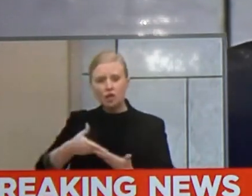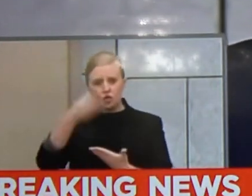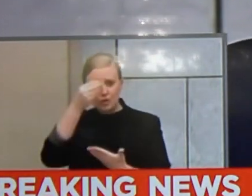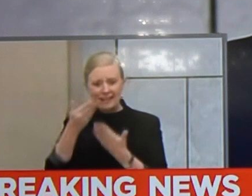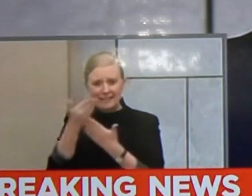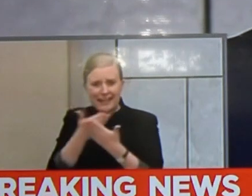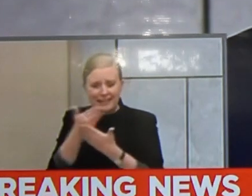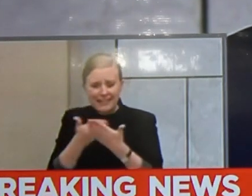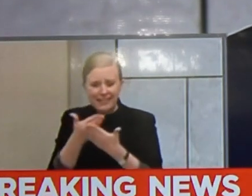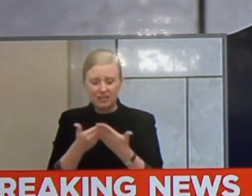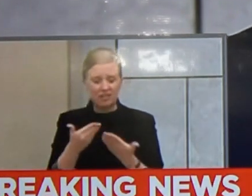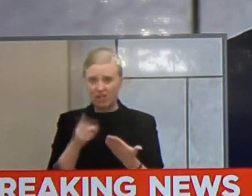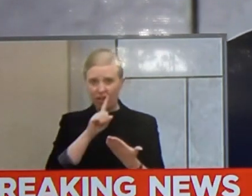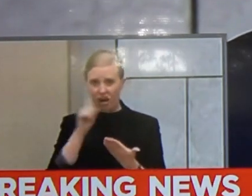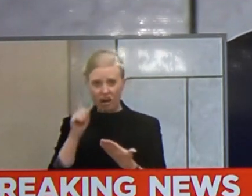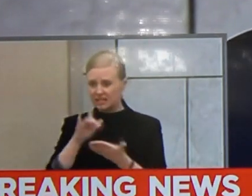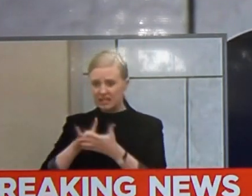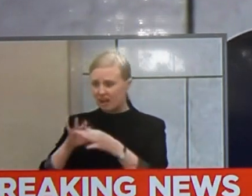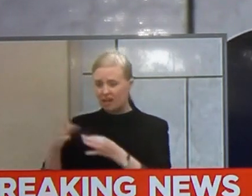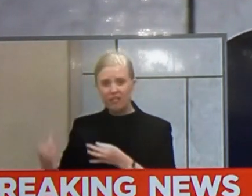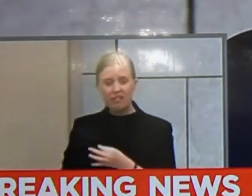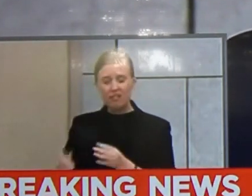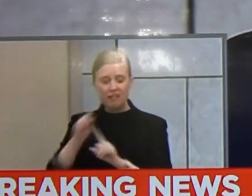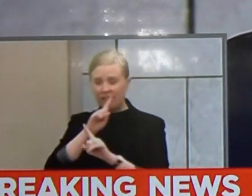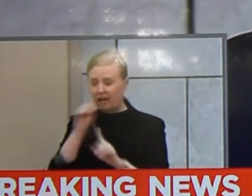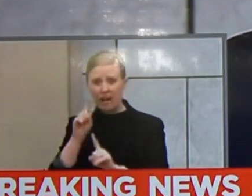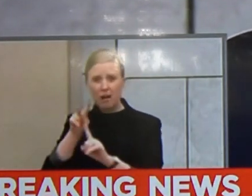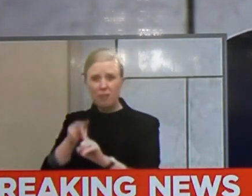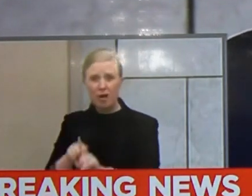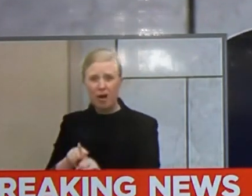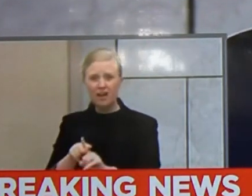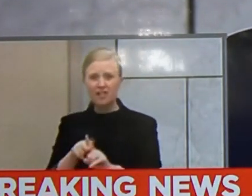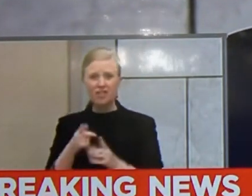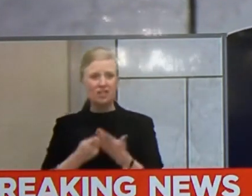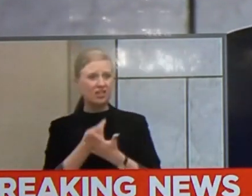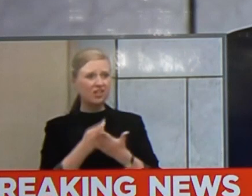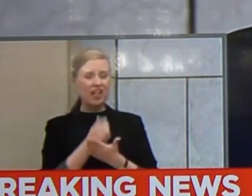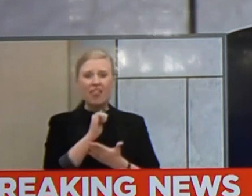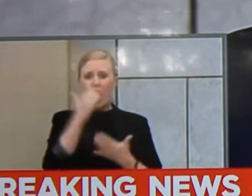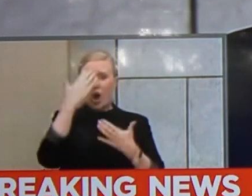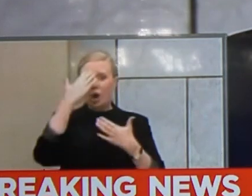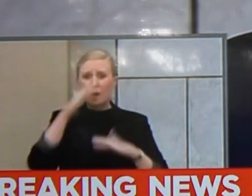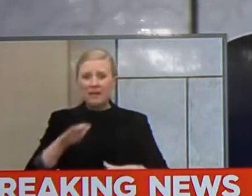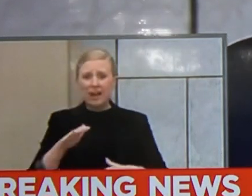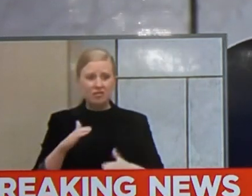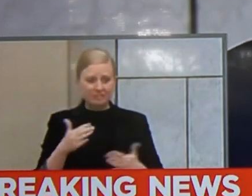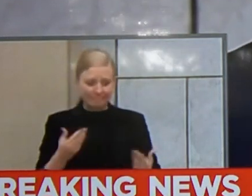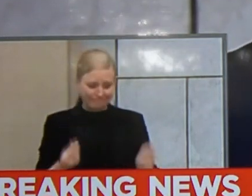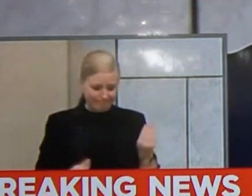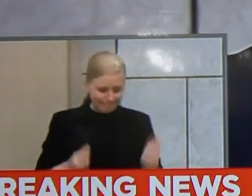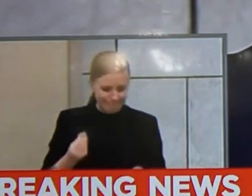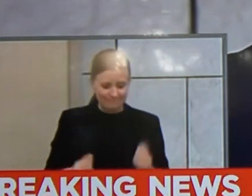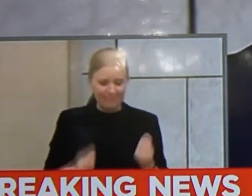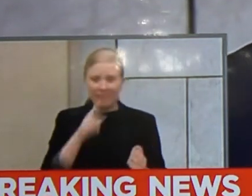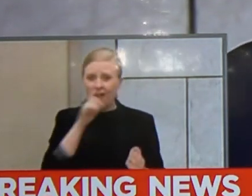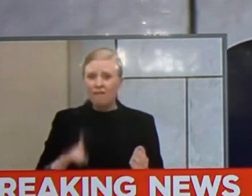lot of students are struggling to keep their accommodation. If they're kicked out, that obviously causes a lot of other social issues. And could more